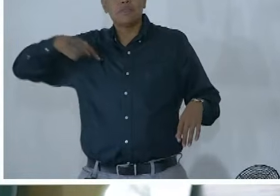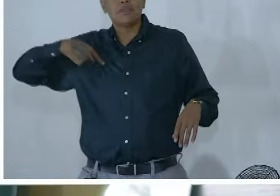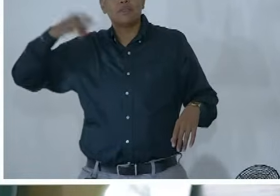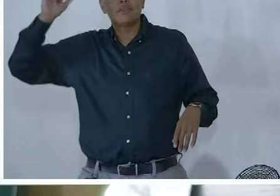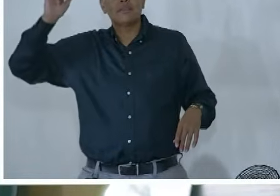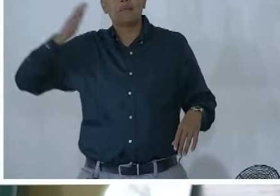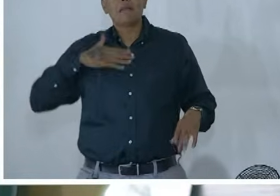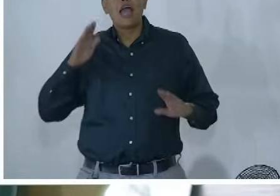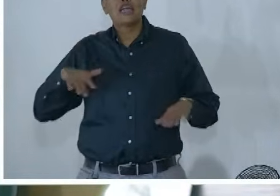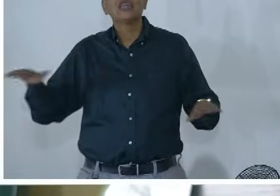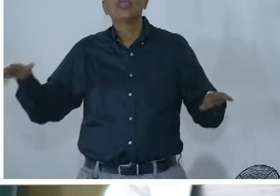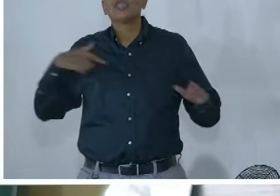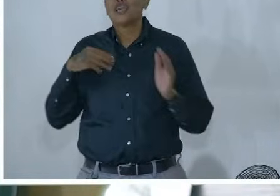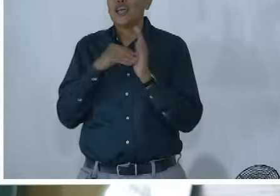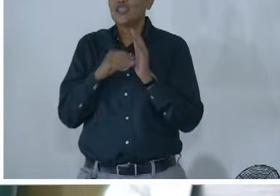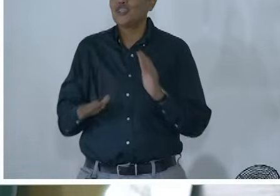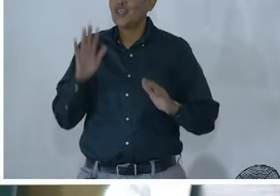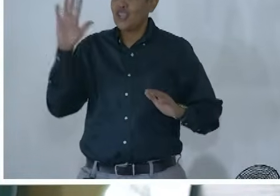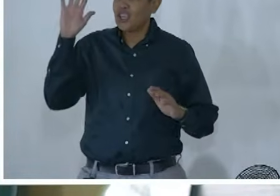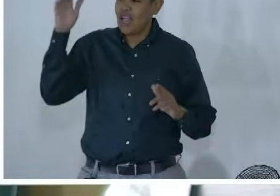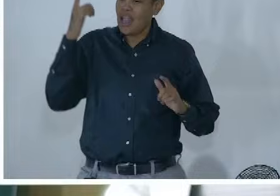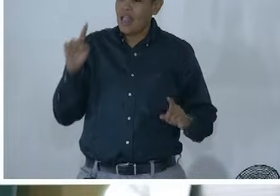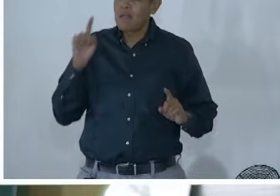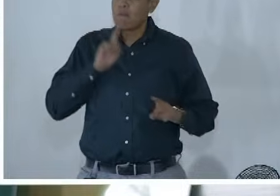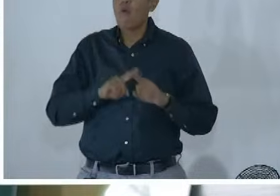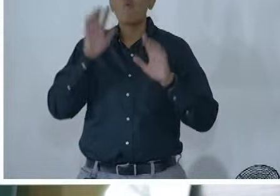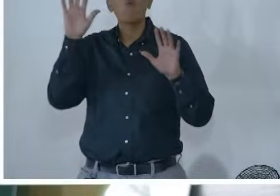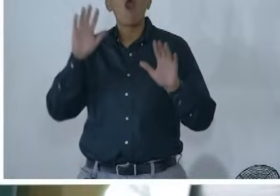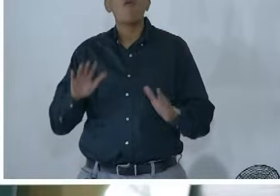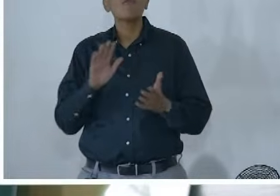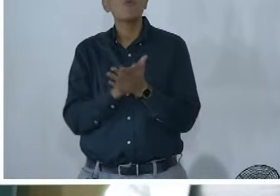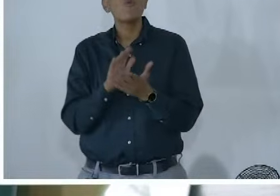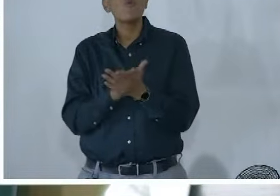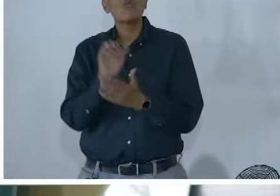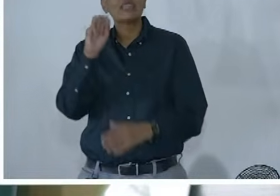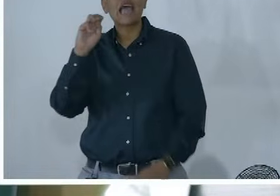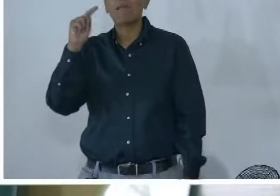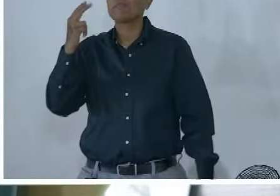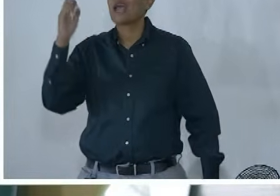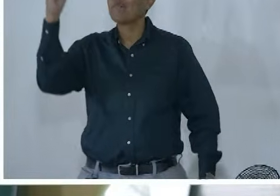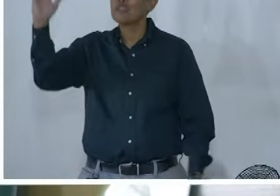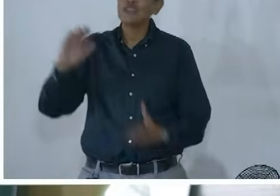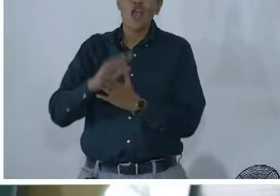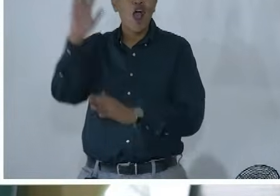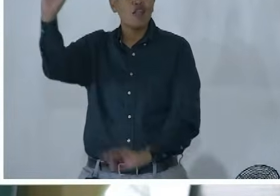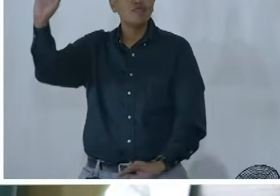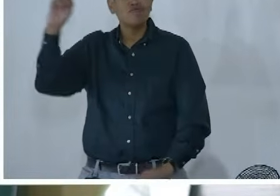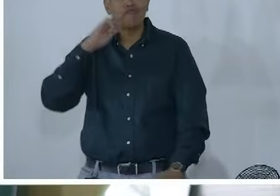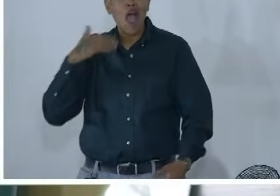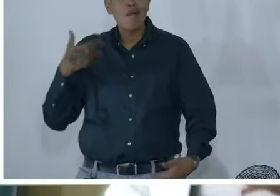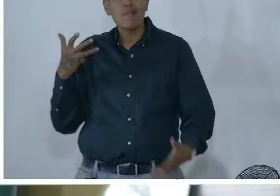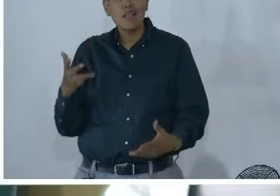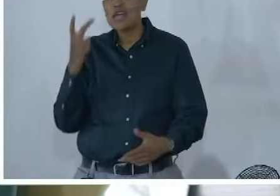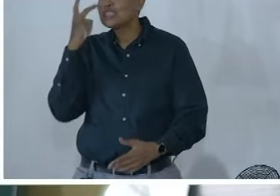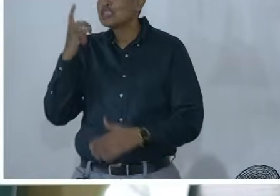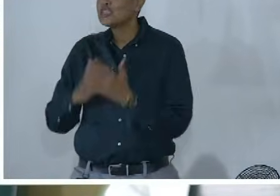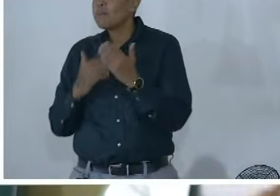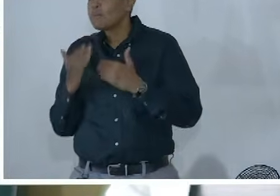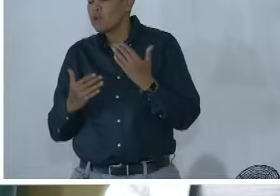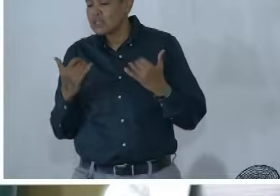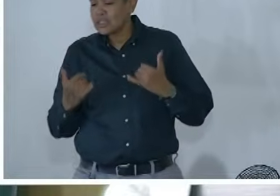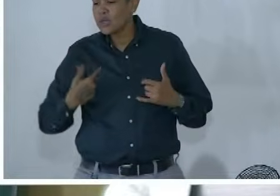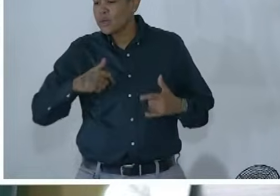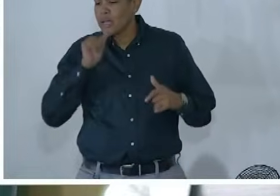his children, his students. But wonderful institution. I'm very happy that they're here and they would have been able to see some of the proceedings. We're